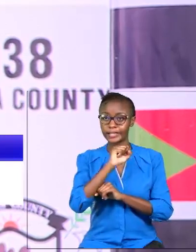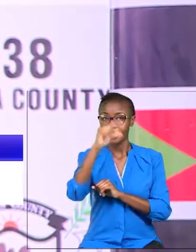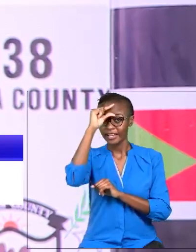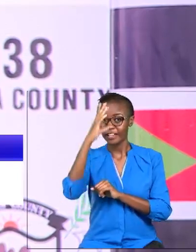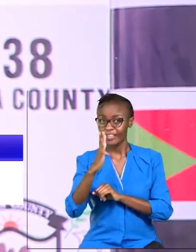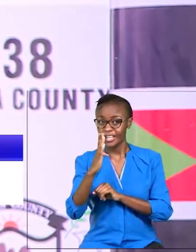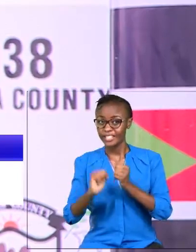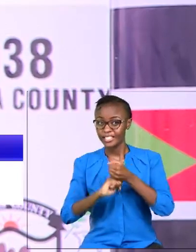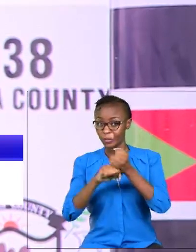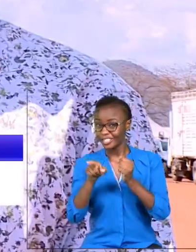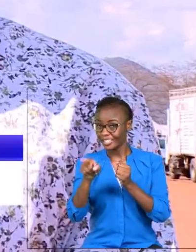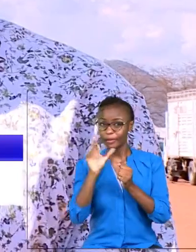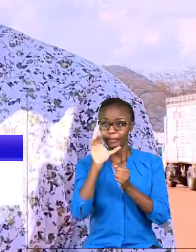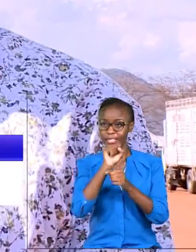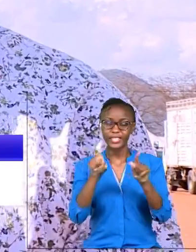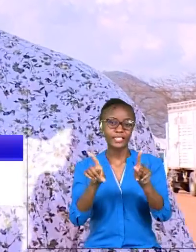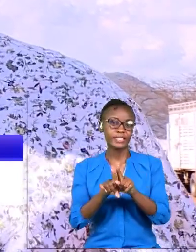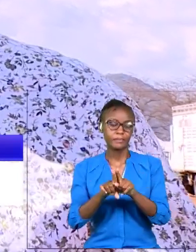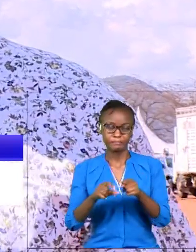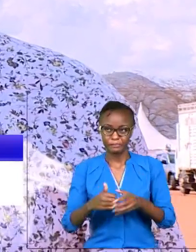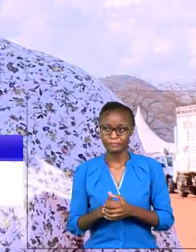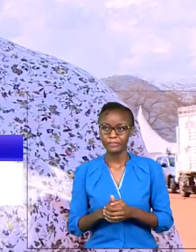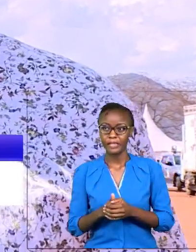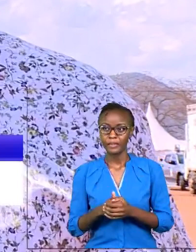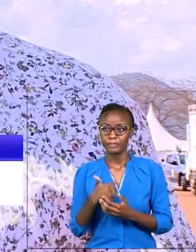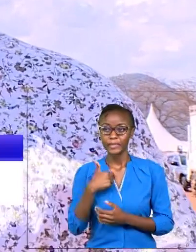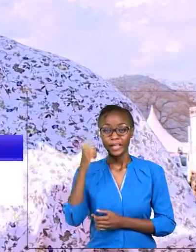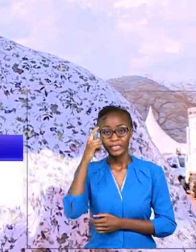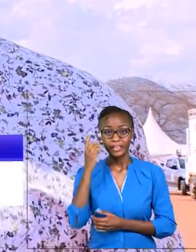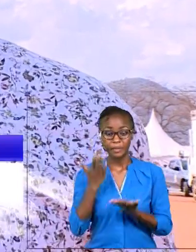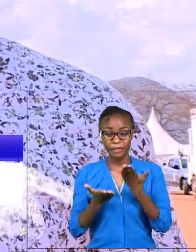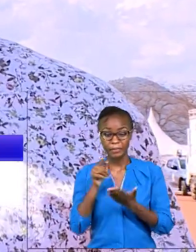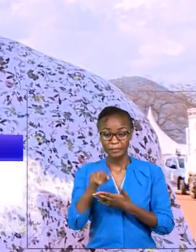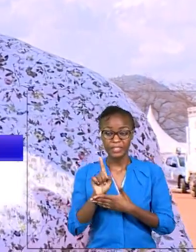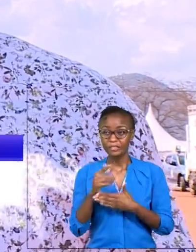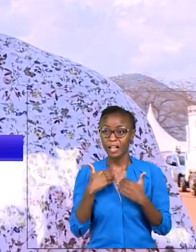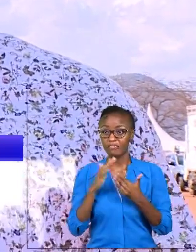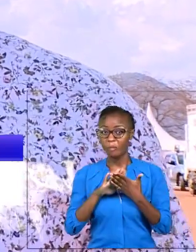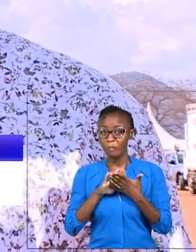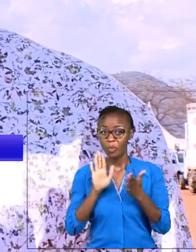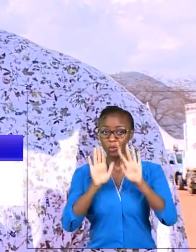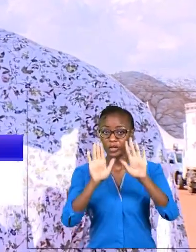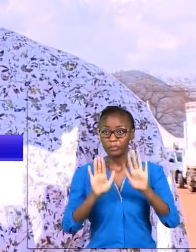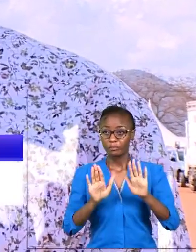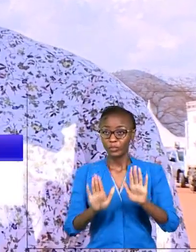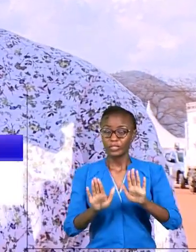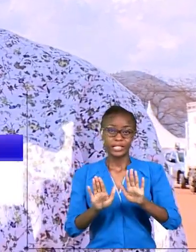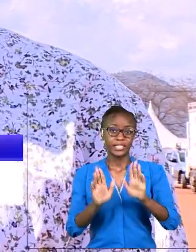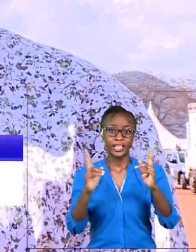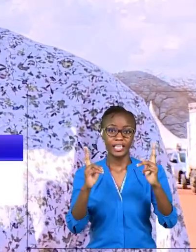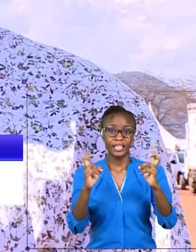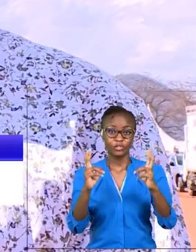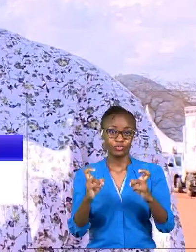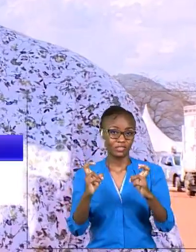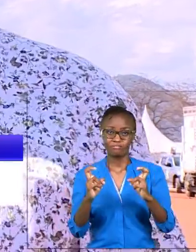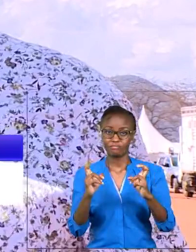still raised eyebrows. I think maybe he had more pressing issues than coming to close this particular